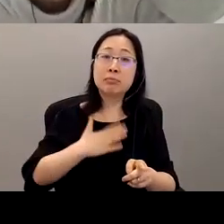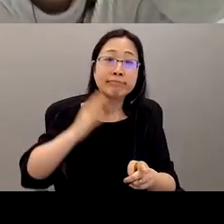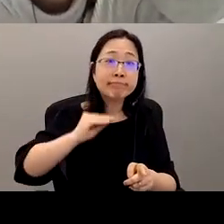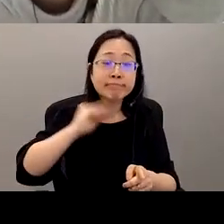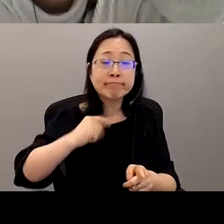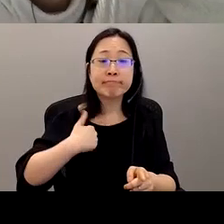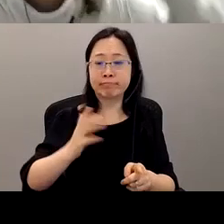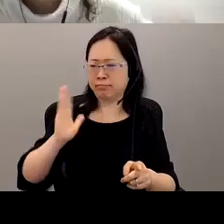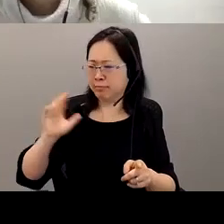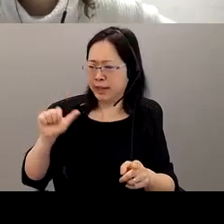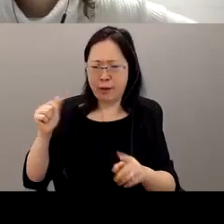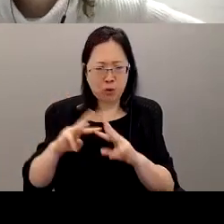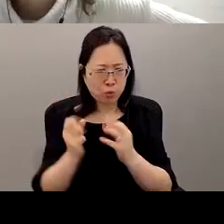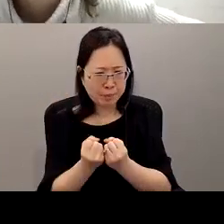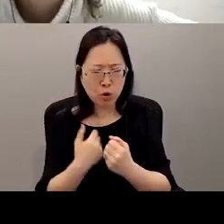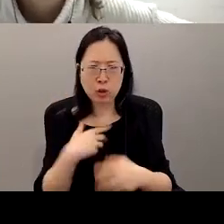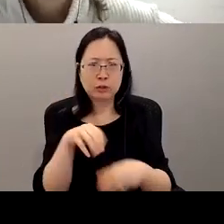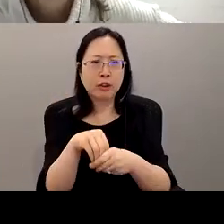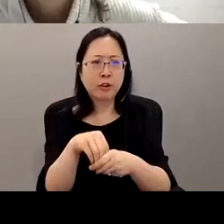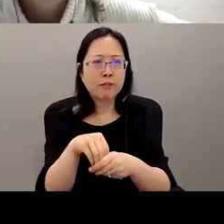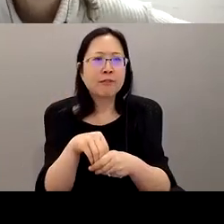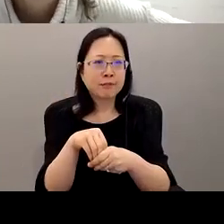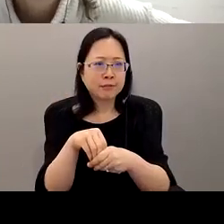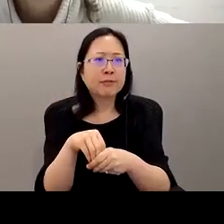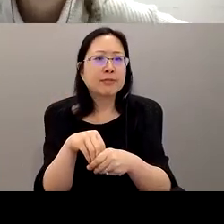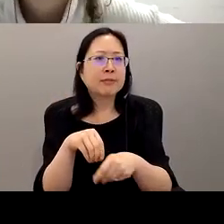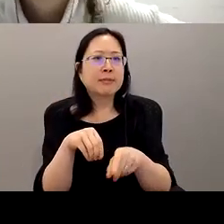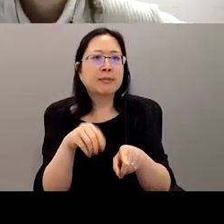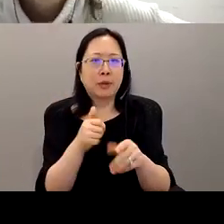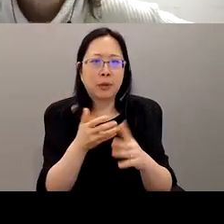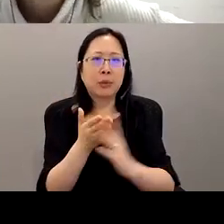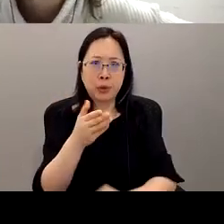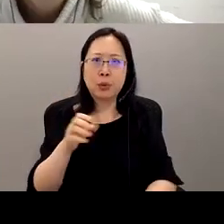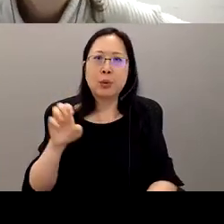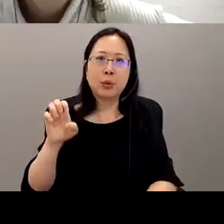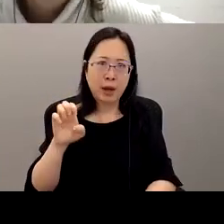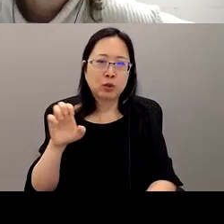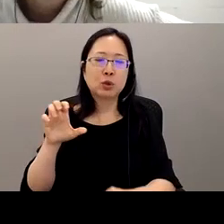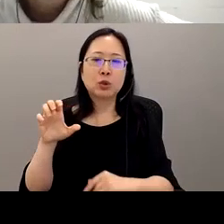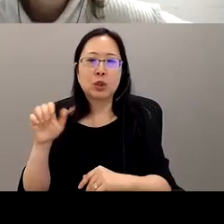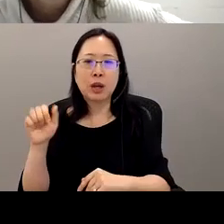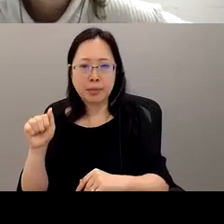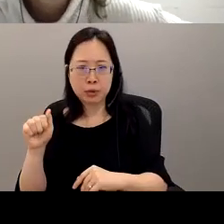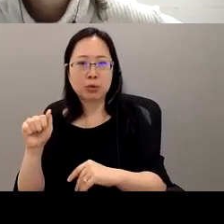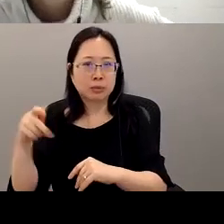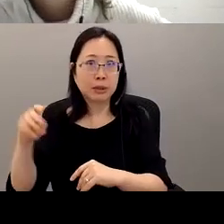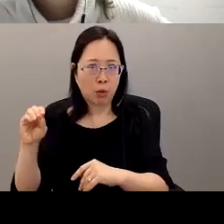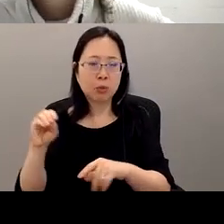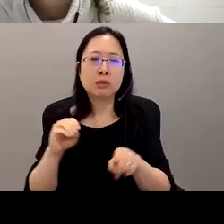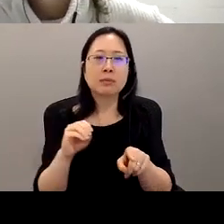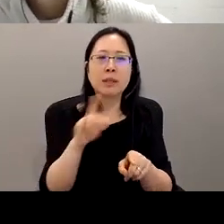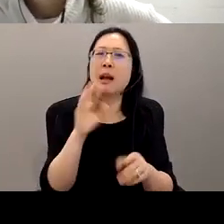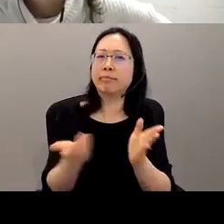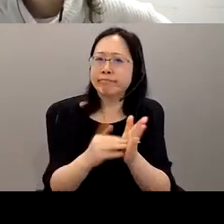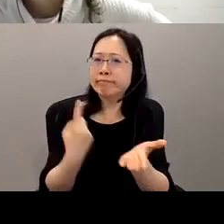previous webinars through the Elder Abuse Prevention Ontario that talked about elder mediation and restorative